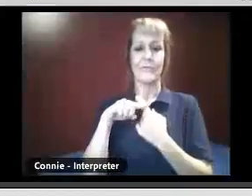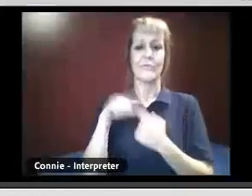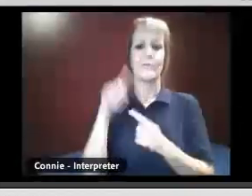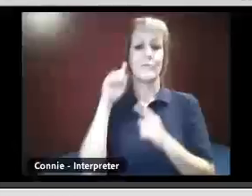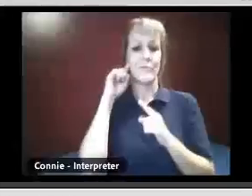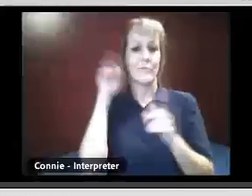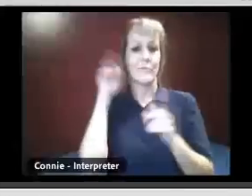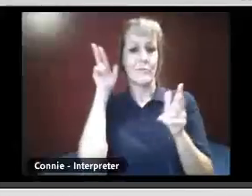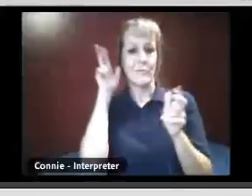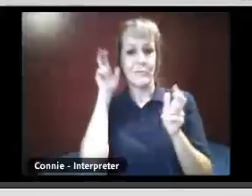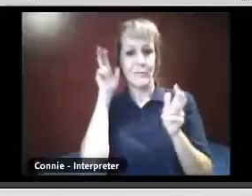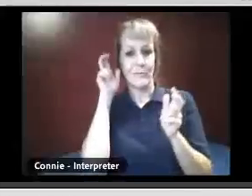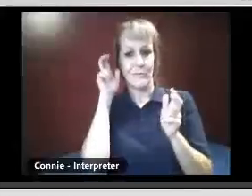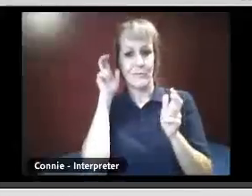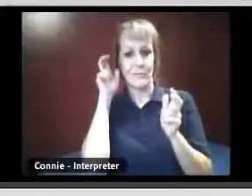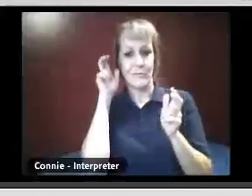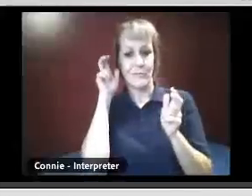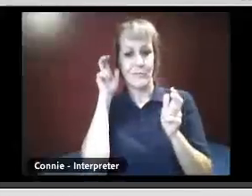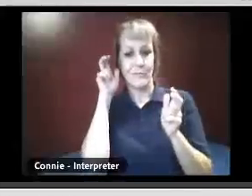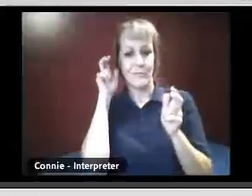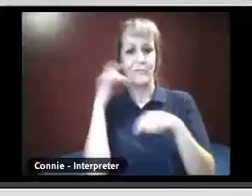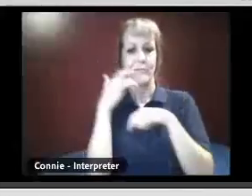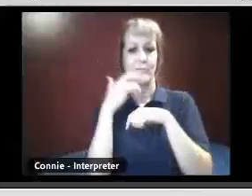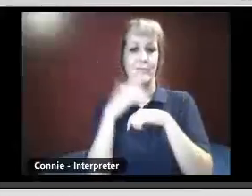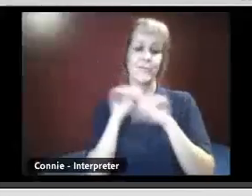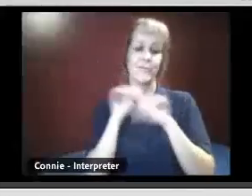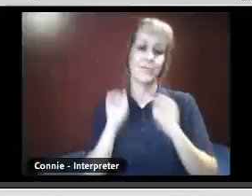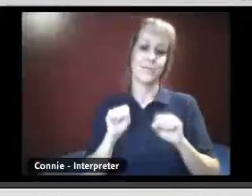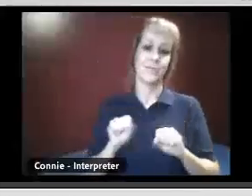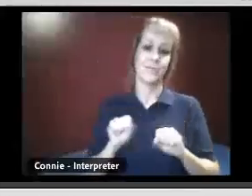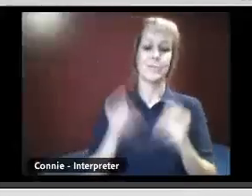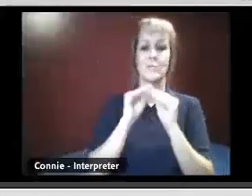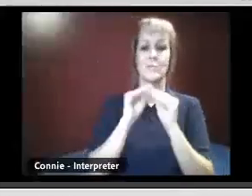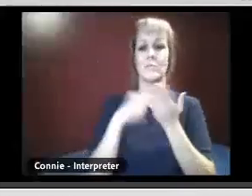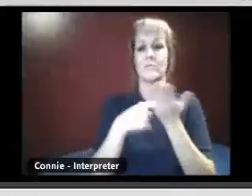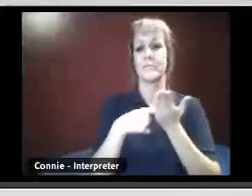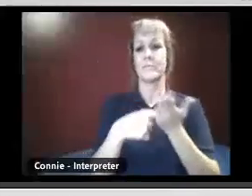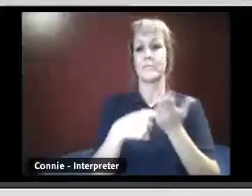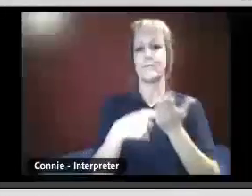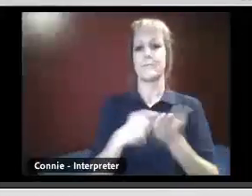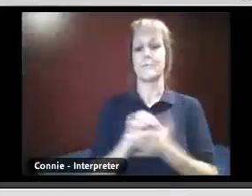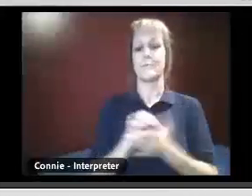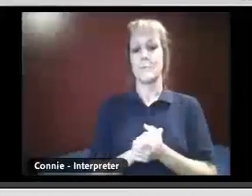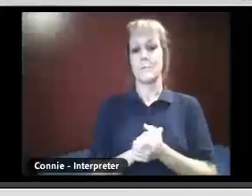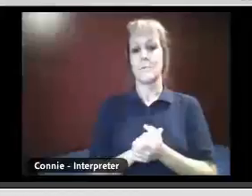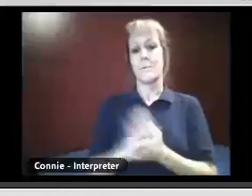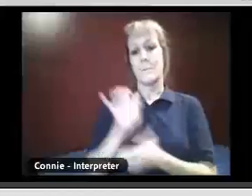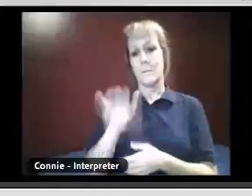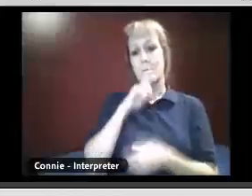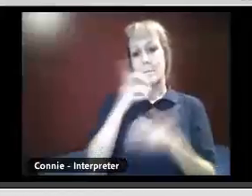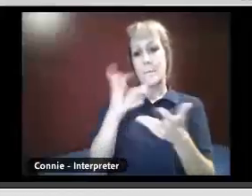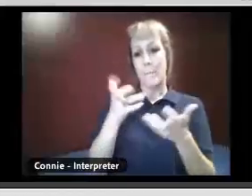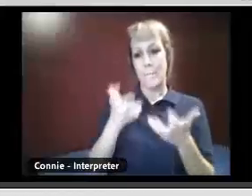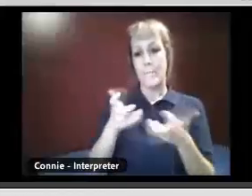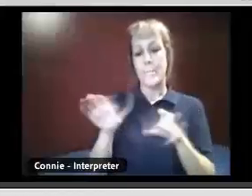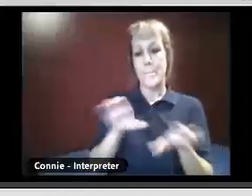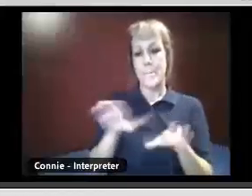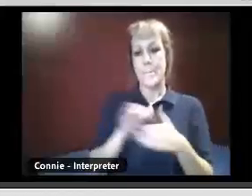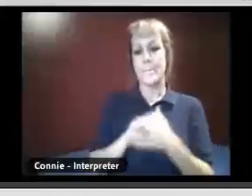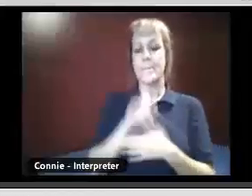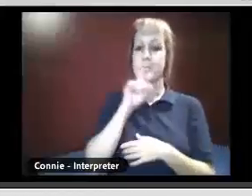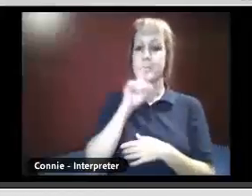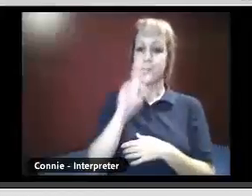open to maybe further discussion. And that's really what you want to do, right? You're really